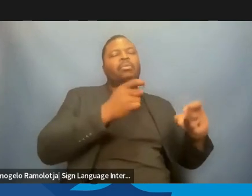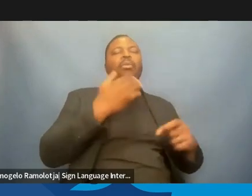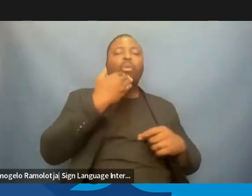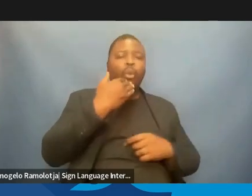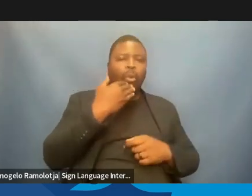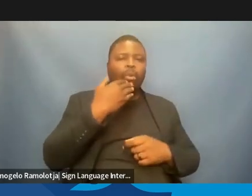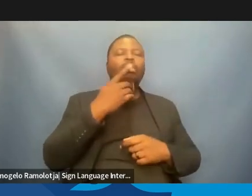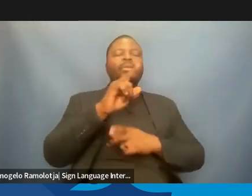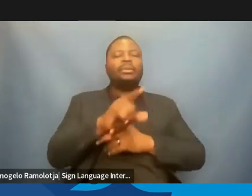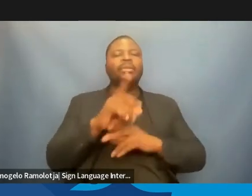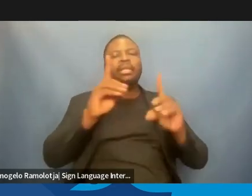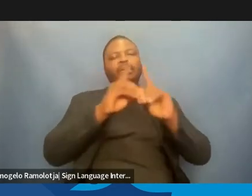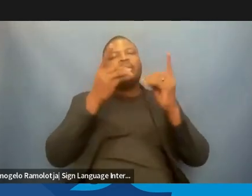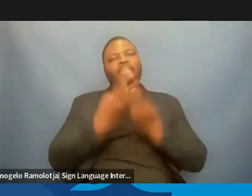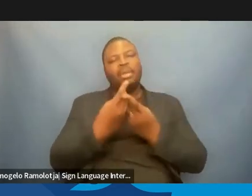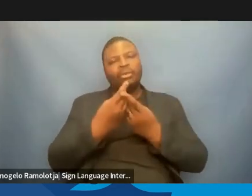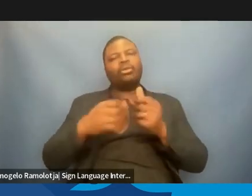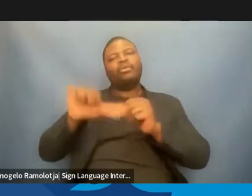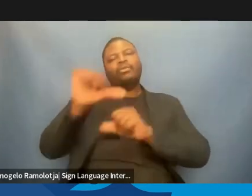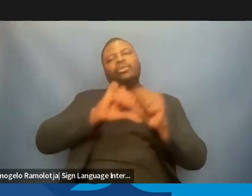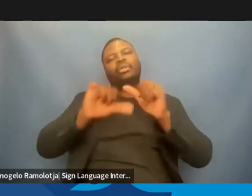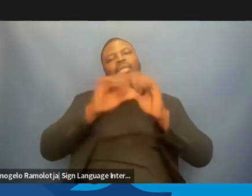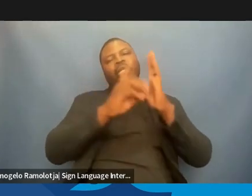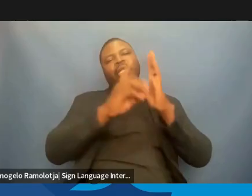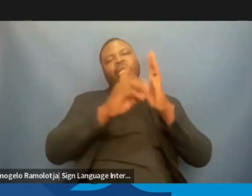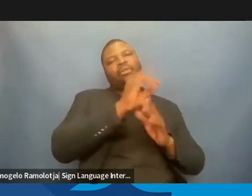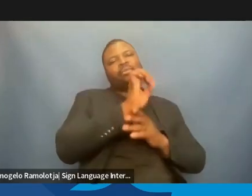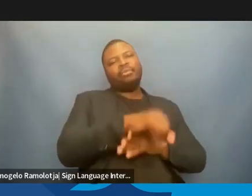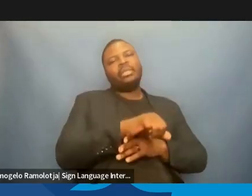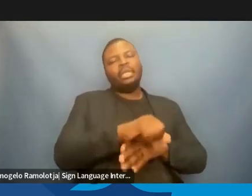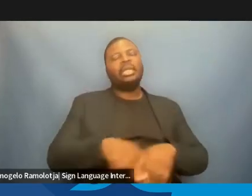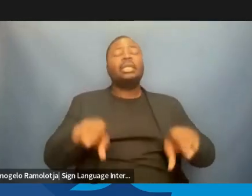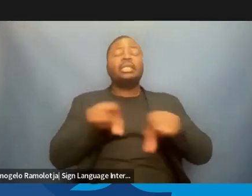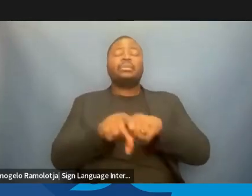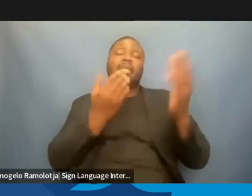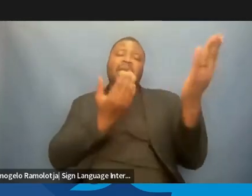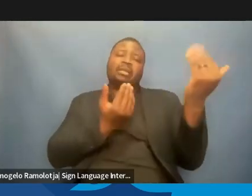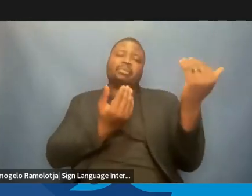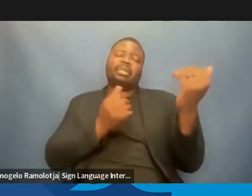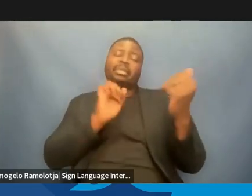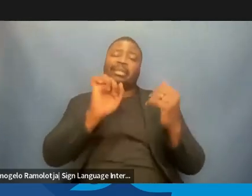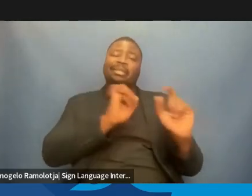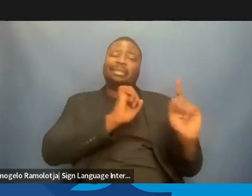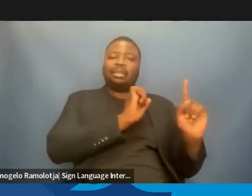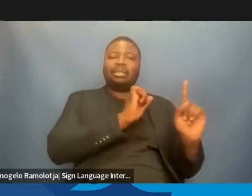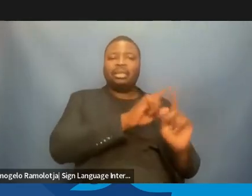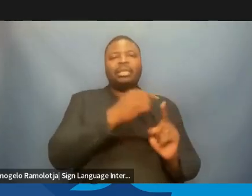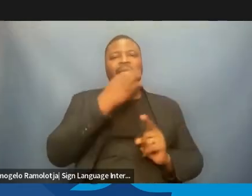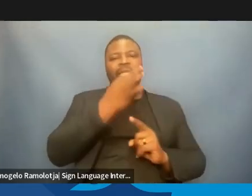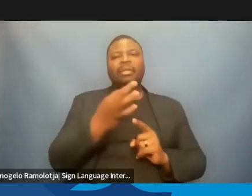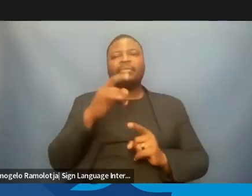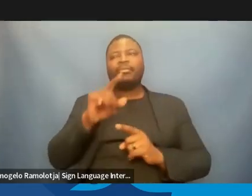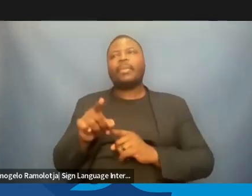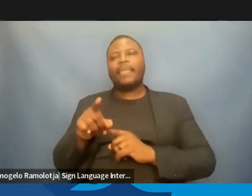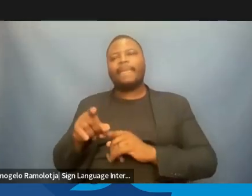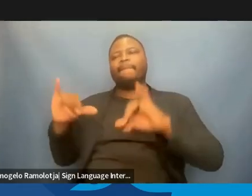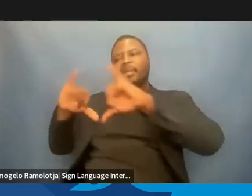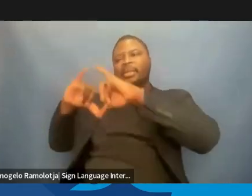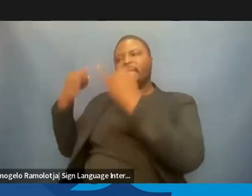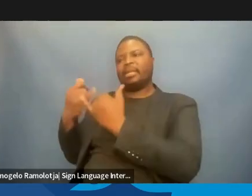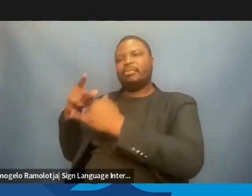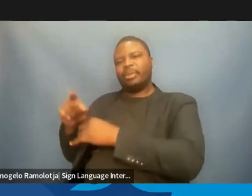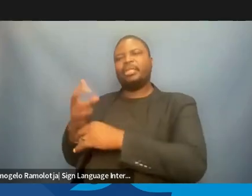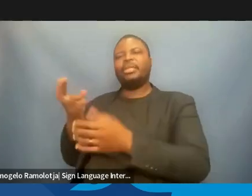is implemented by social development, and the expectation that as a service provider, you need to be registered in line